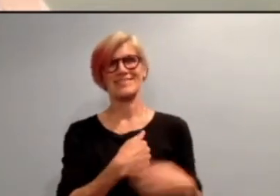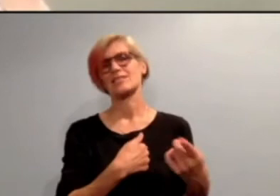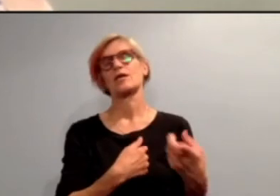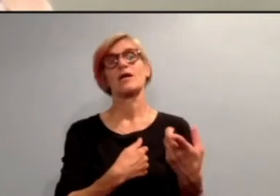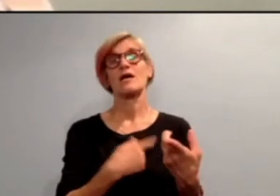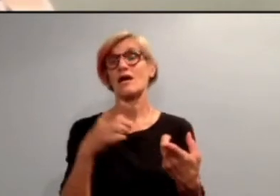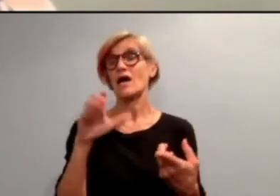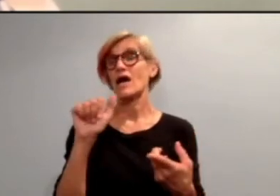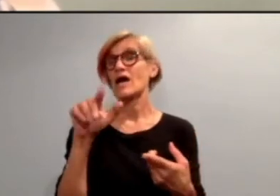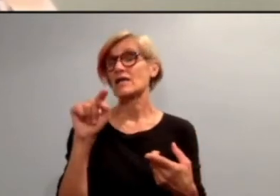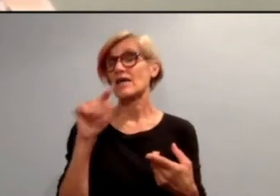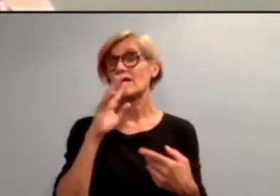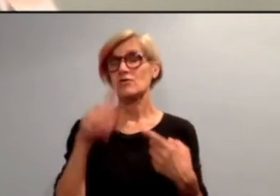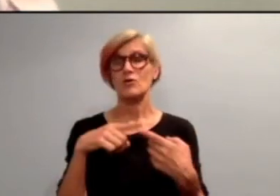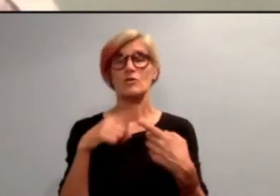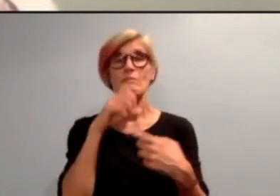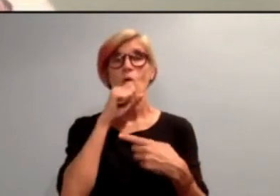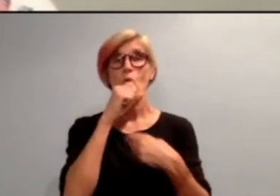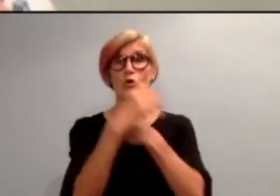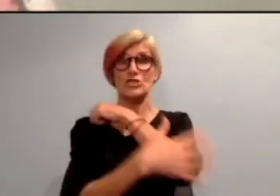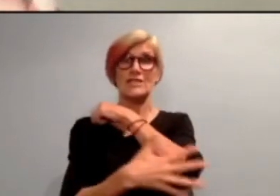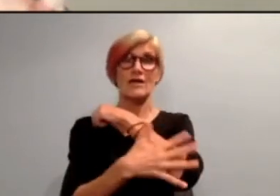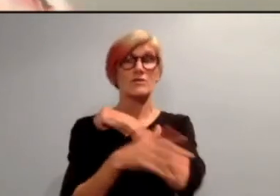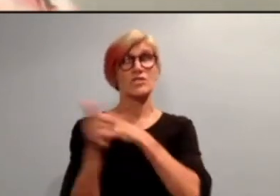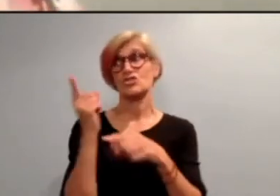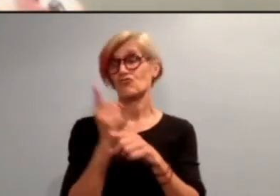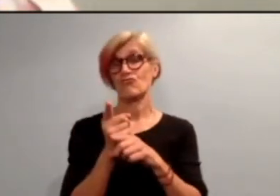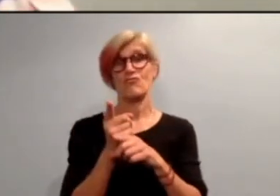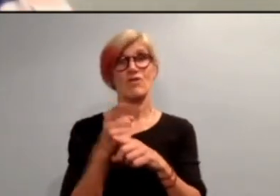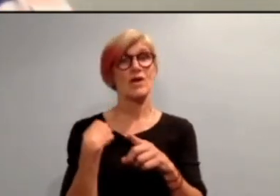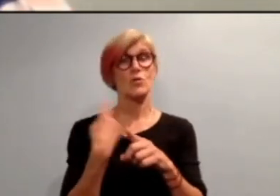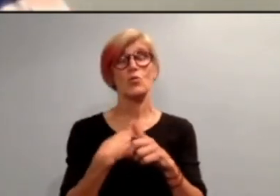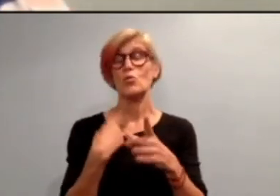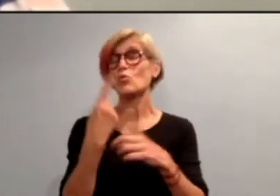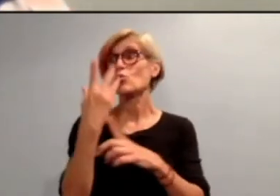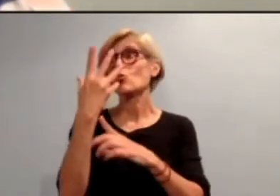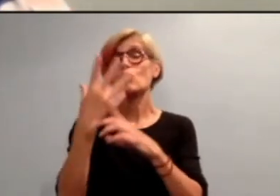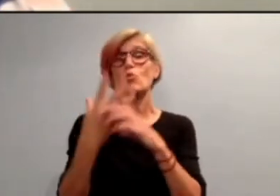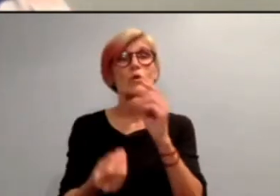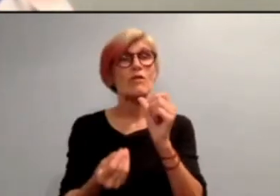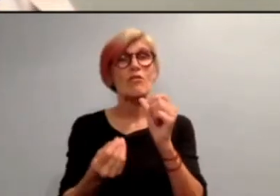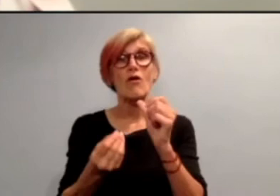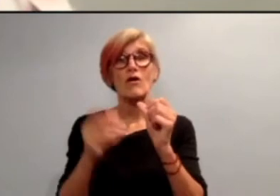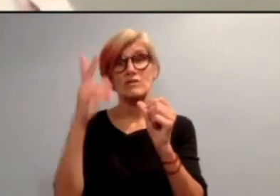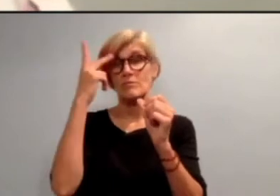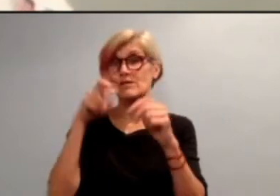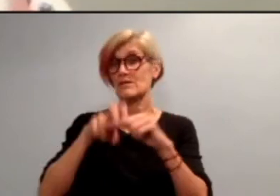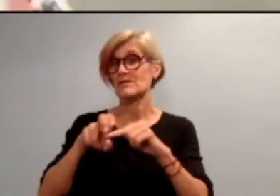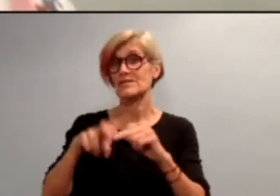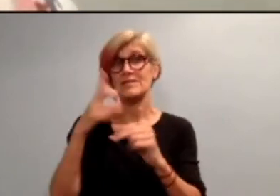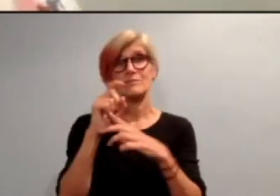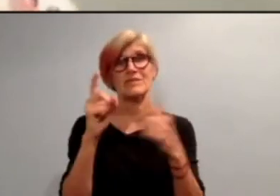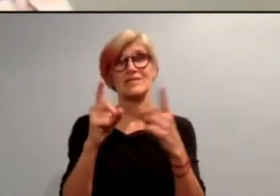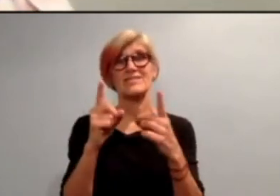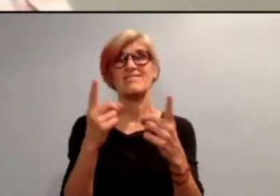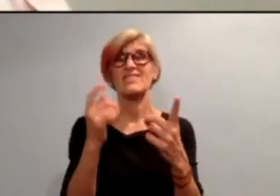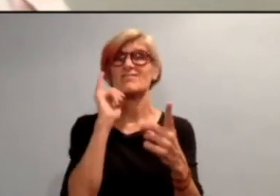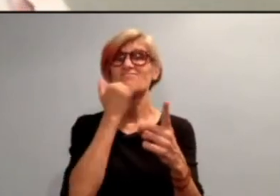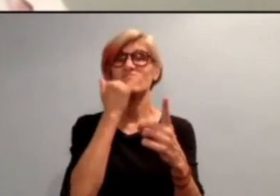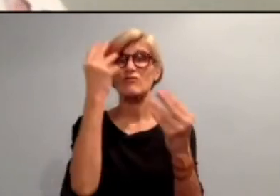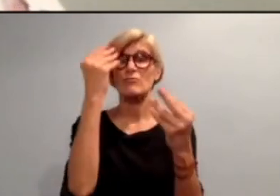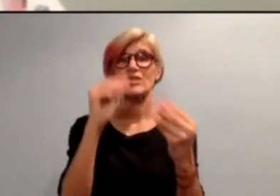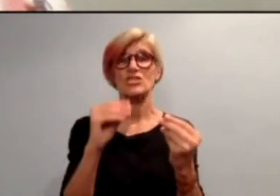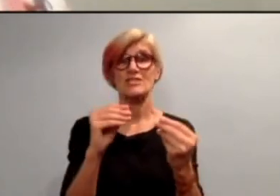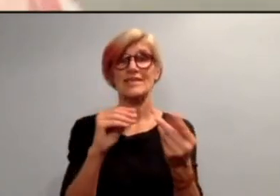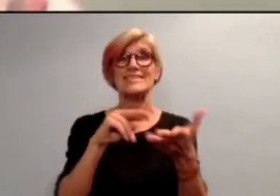she's absolutely right. We lost seats because of the misinformation, disinformation that was being peddled to the